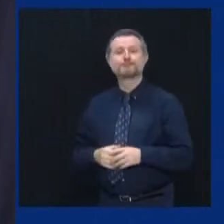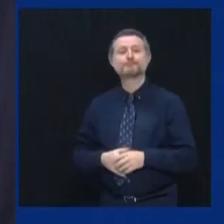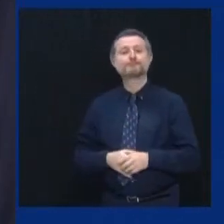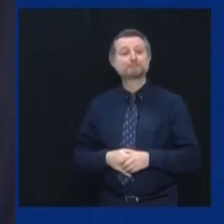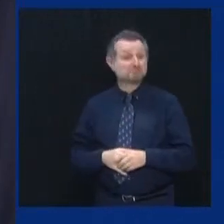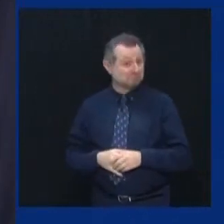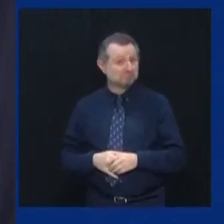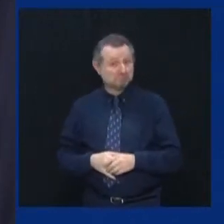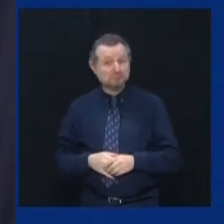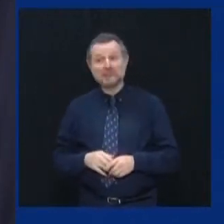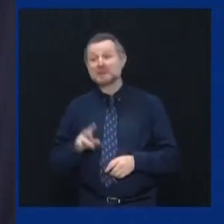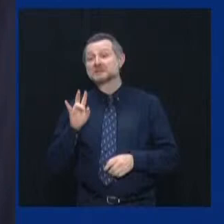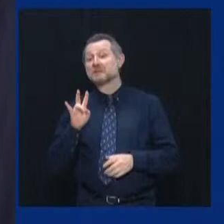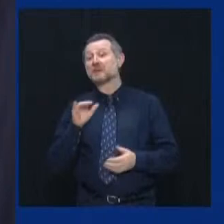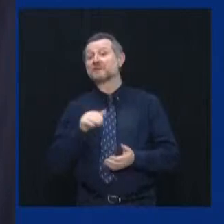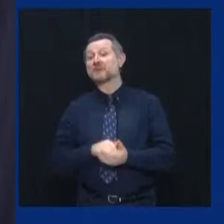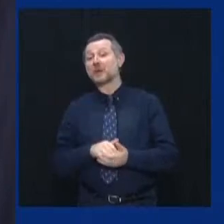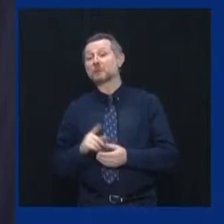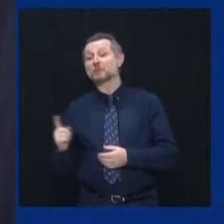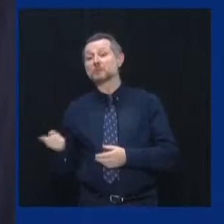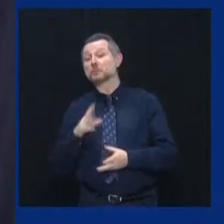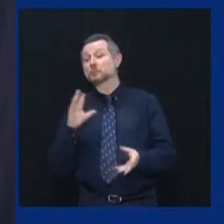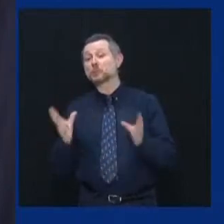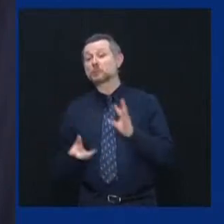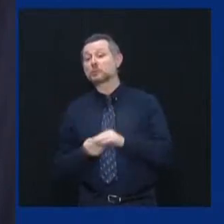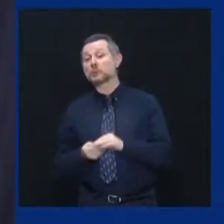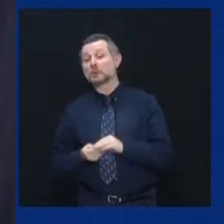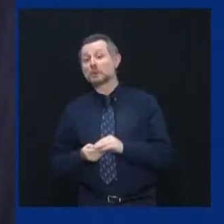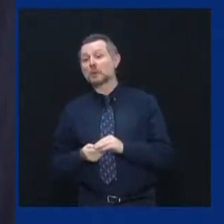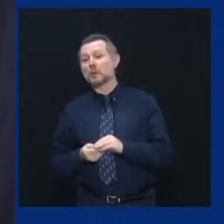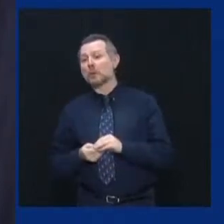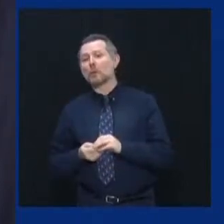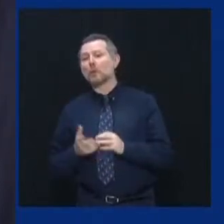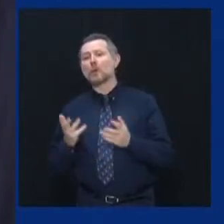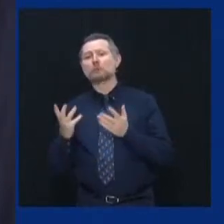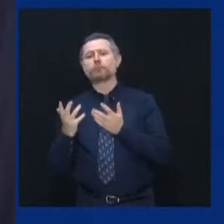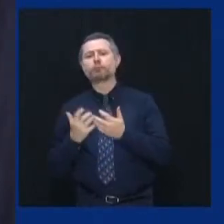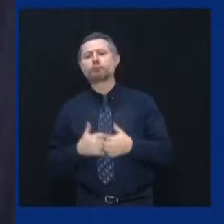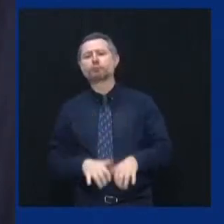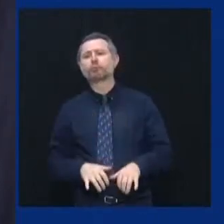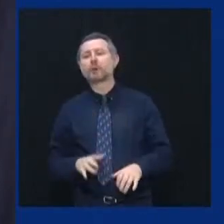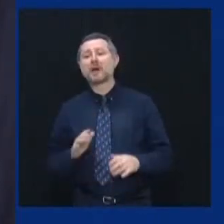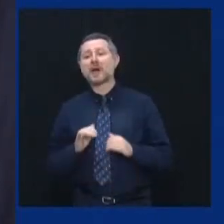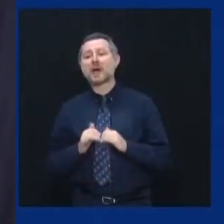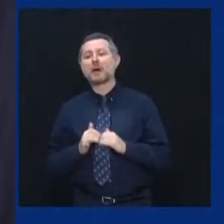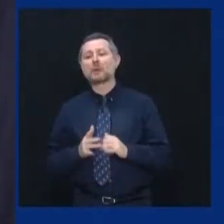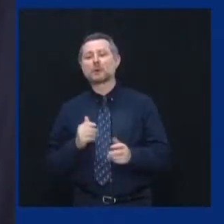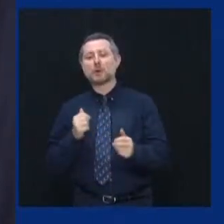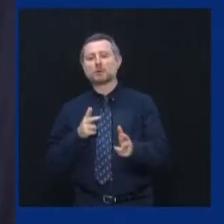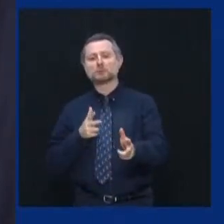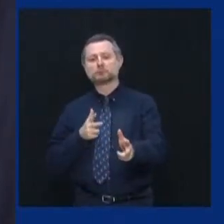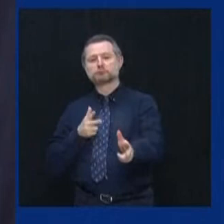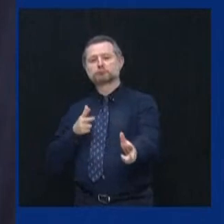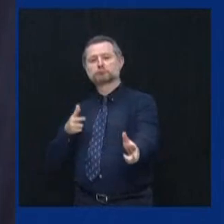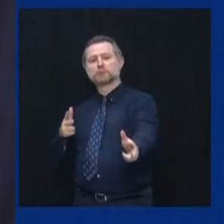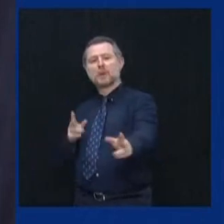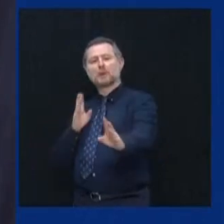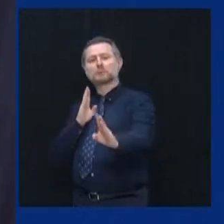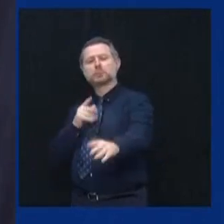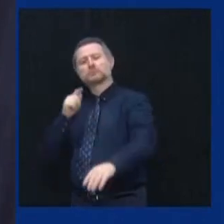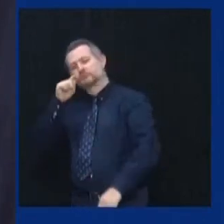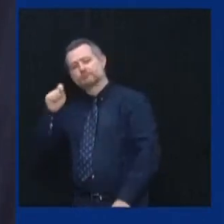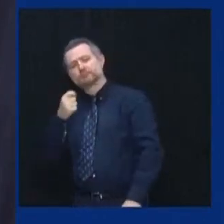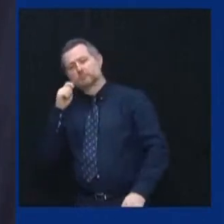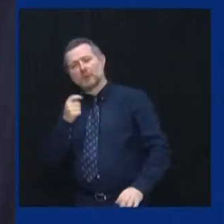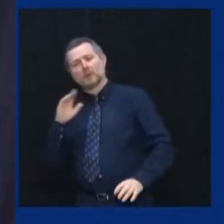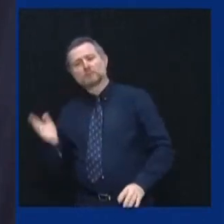Of the 7,000 tests, which, by the way, worked great. It was a drive-through for most people, about 5 minutes a car.